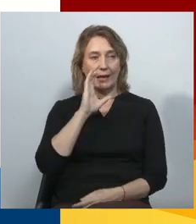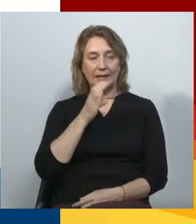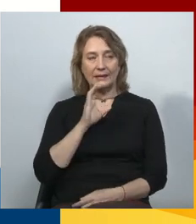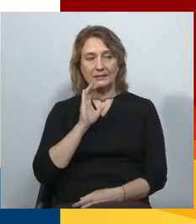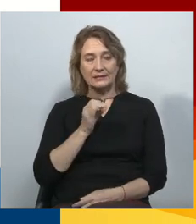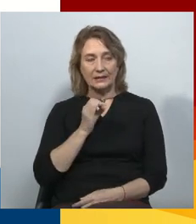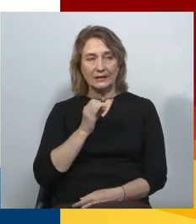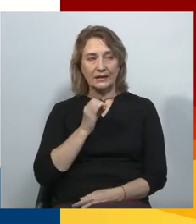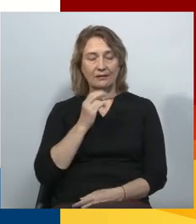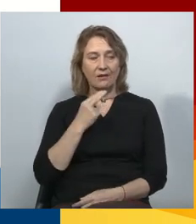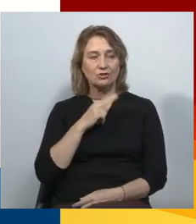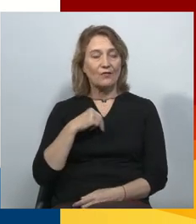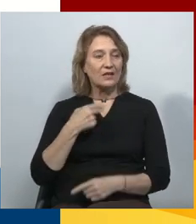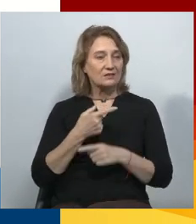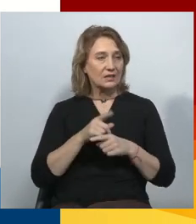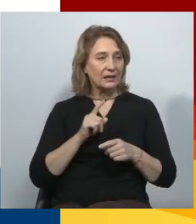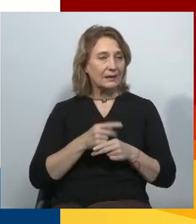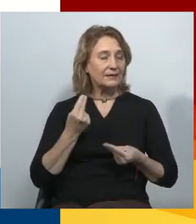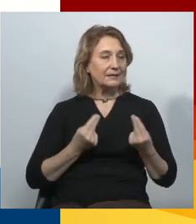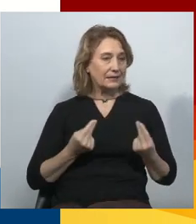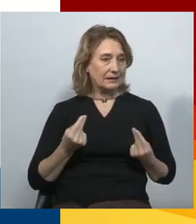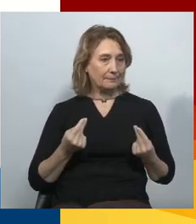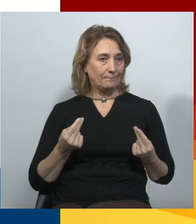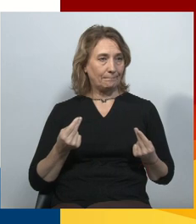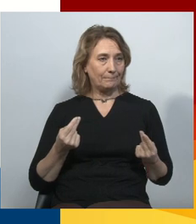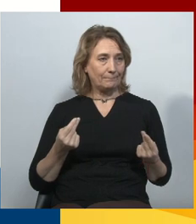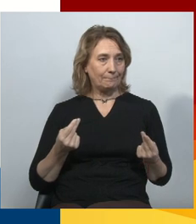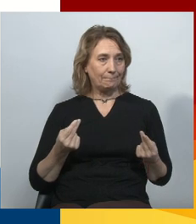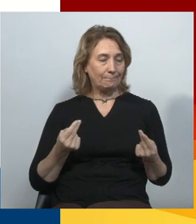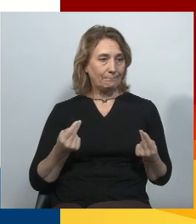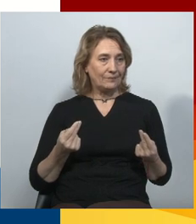German, Greek, Polish, and Swedish versions of the game.